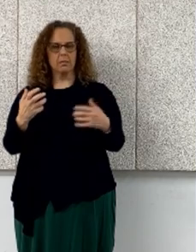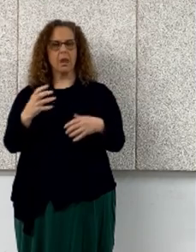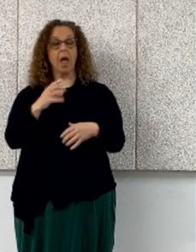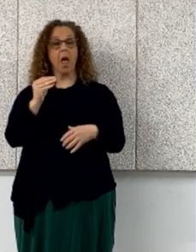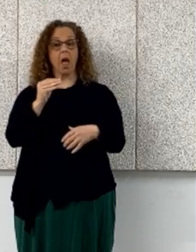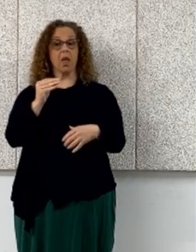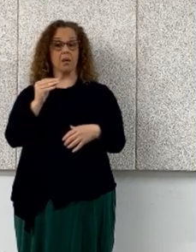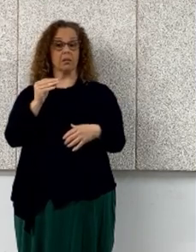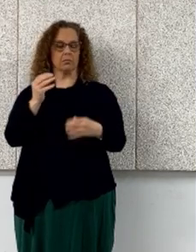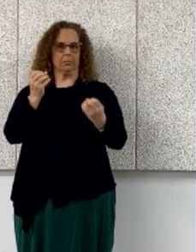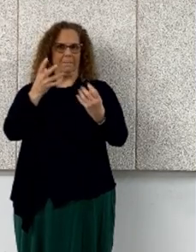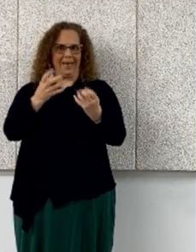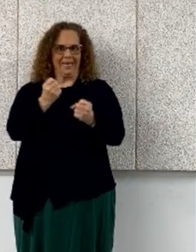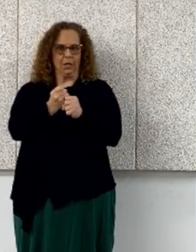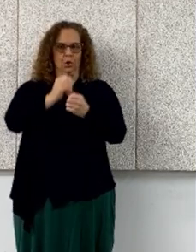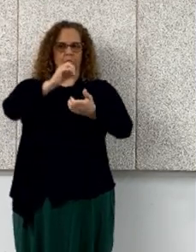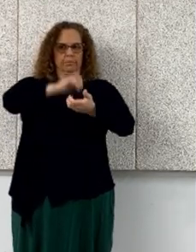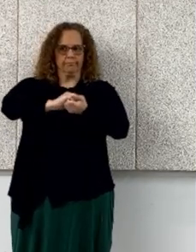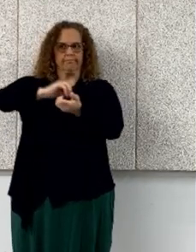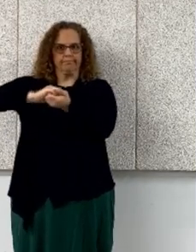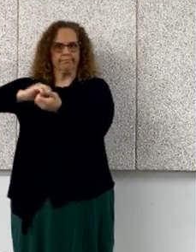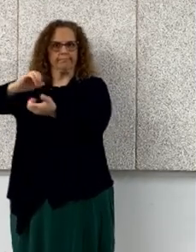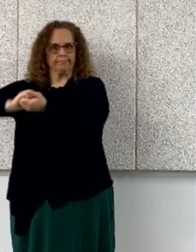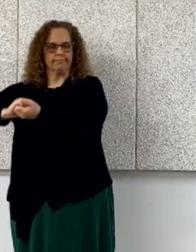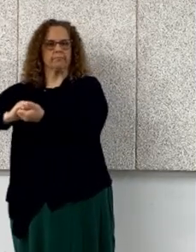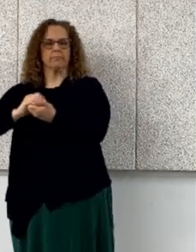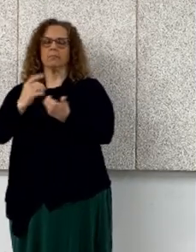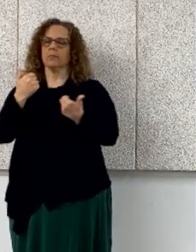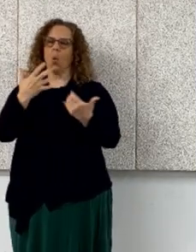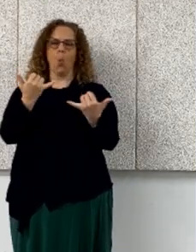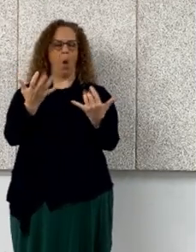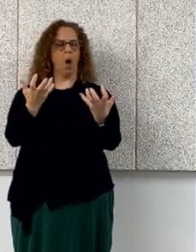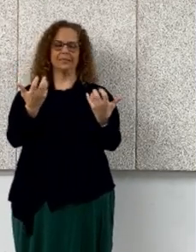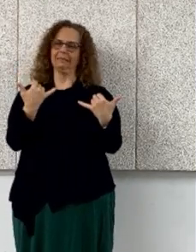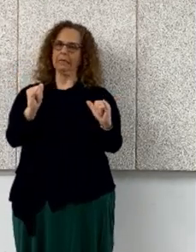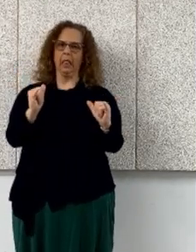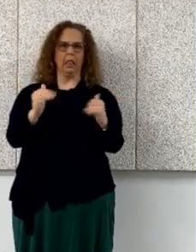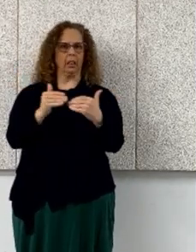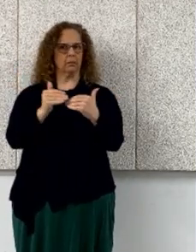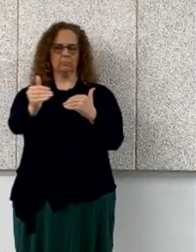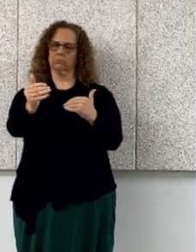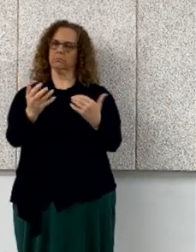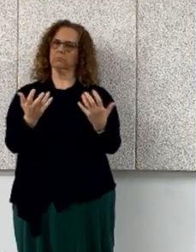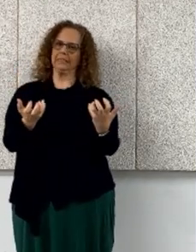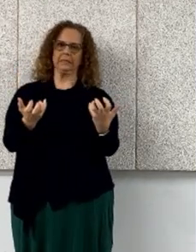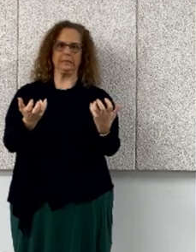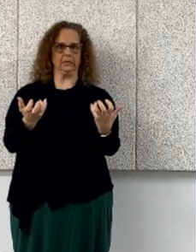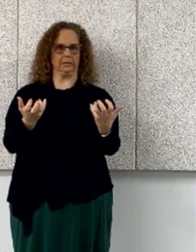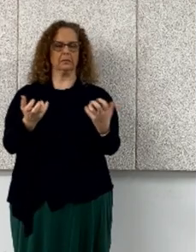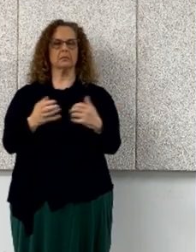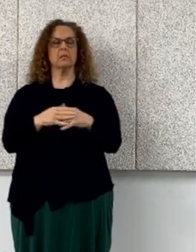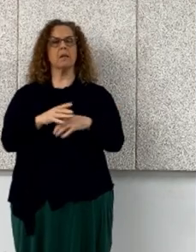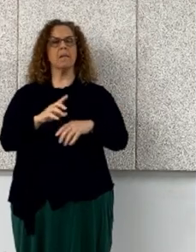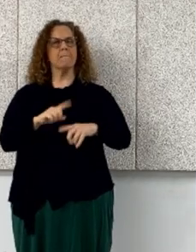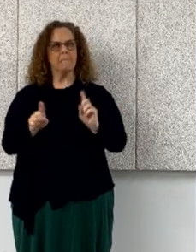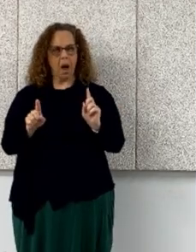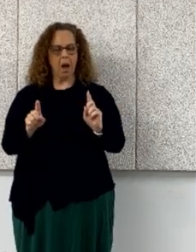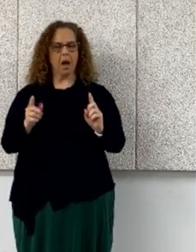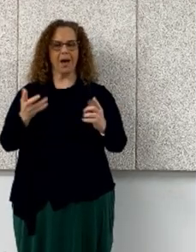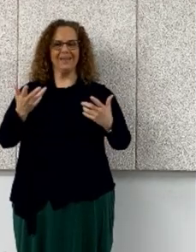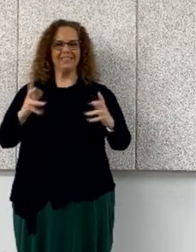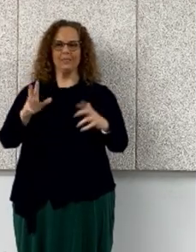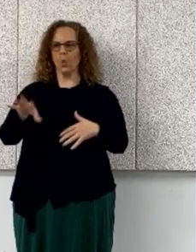we wanted to ensure that collaboration would be at the center of the organization going mm-hmm. forward. But we didn't want to find someone who